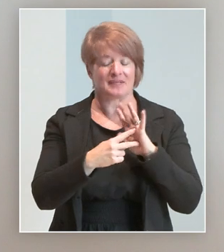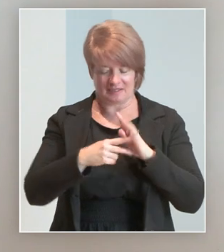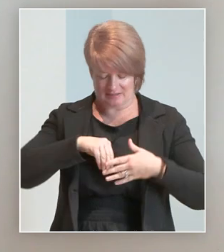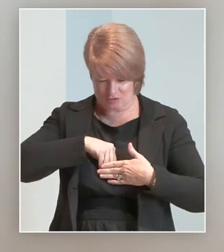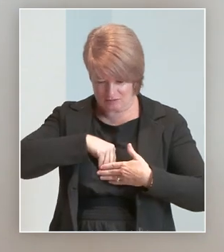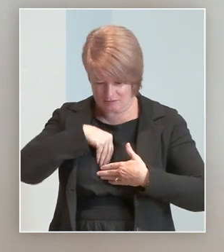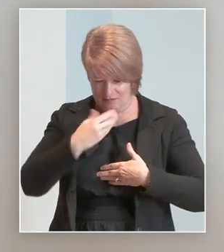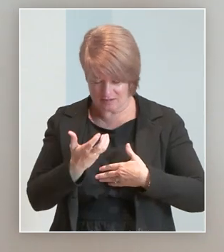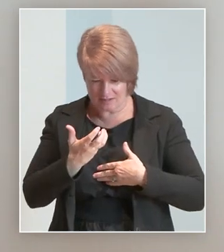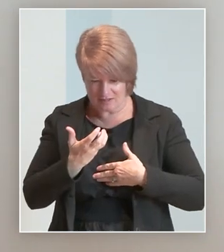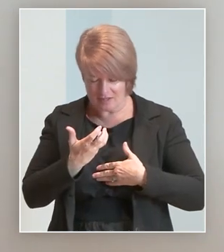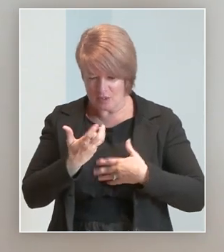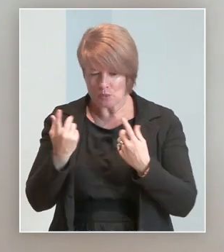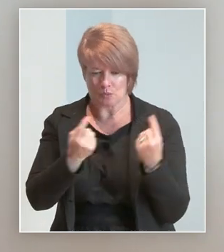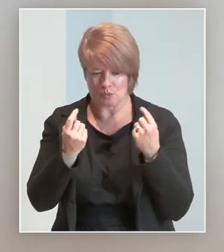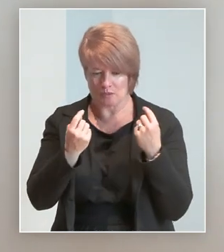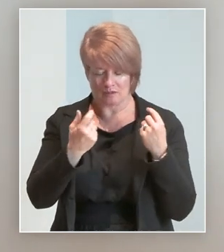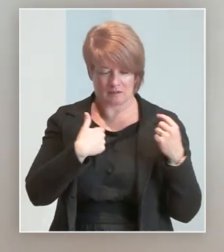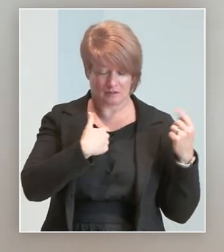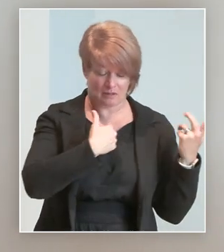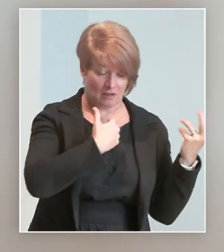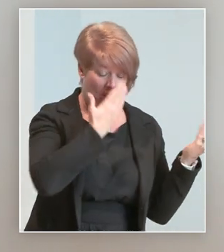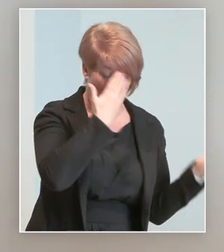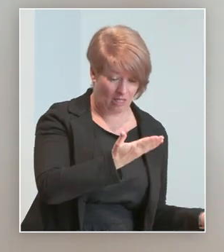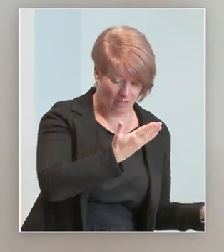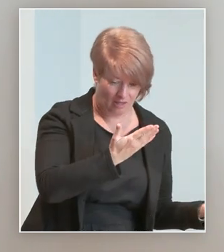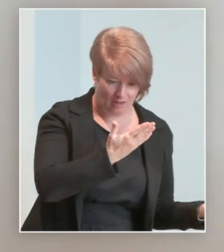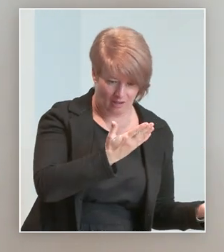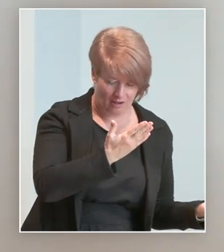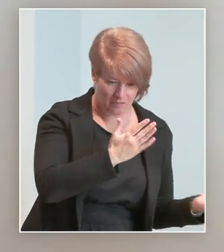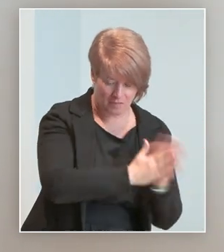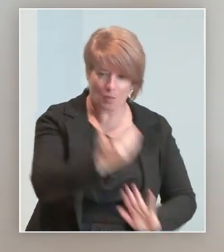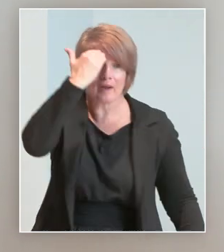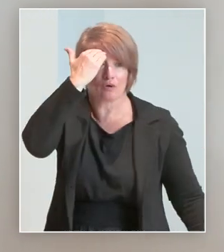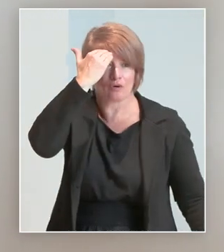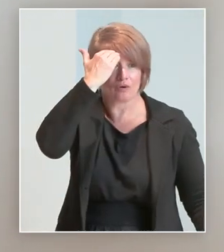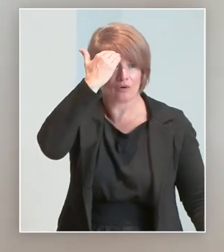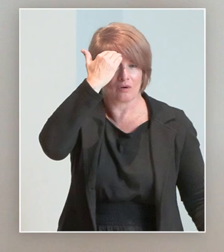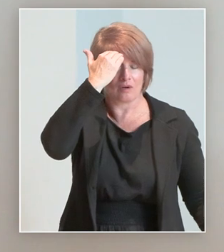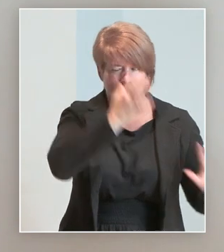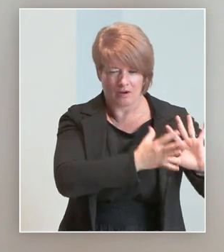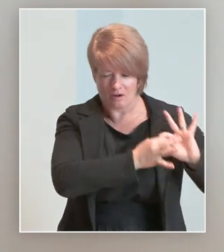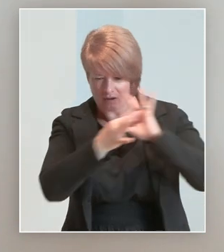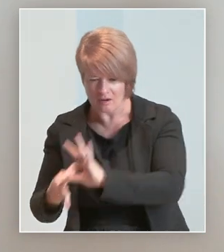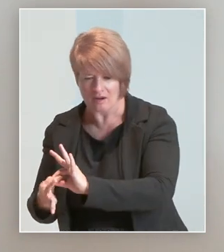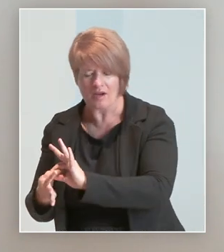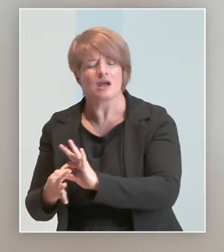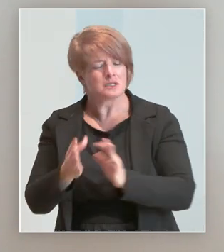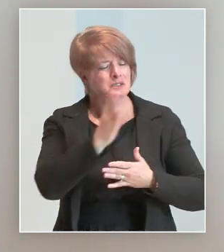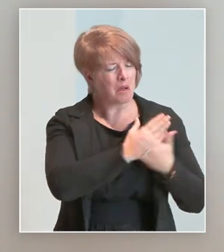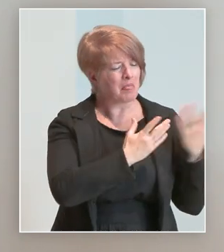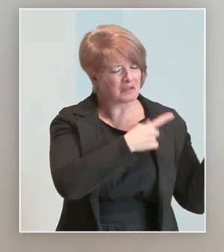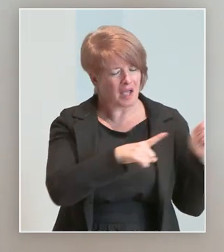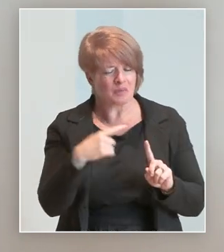internal, crossing the bridge from unconscious to that which becomes conscious, with a few disappearing breadcrumbs on the way